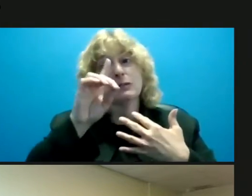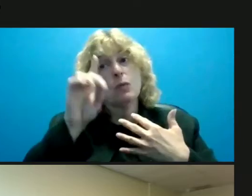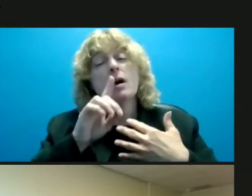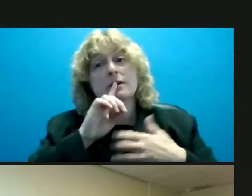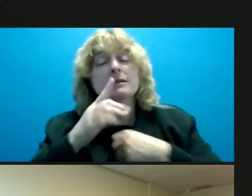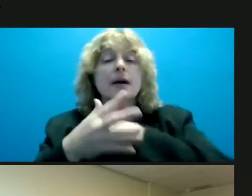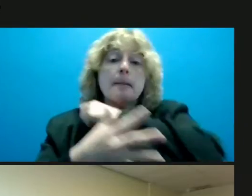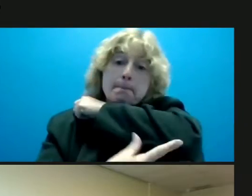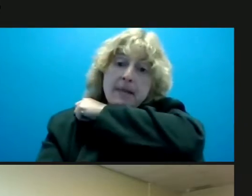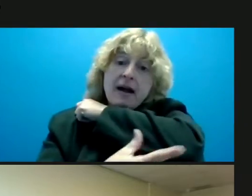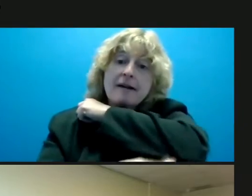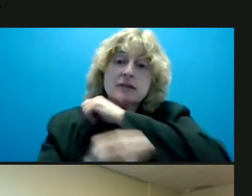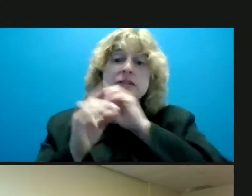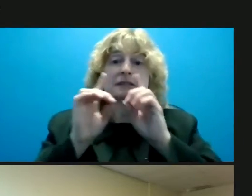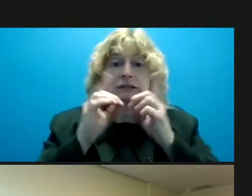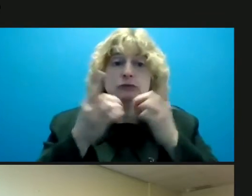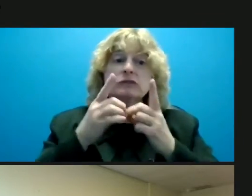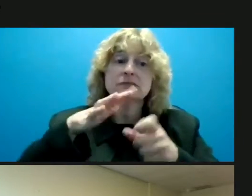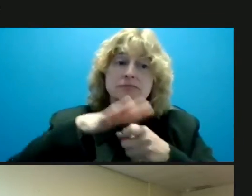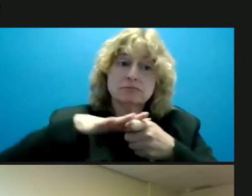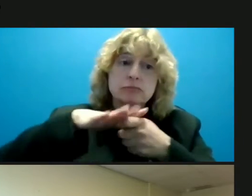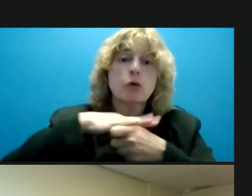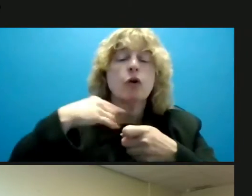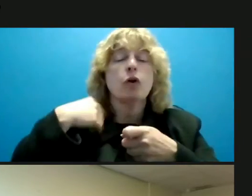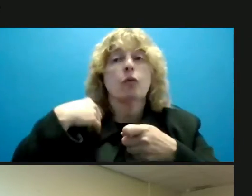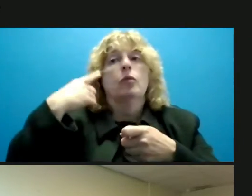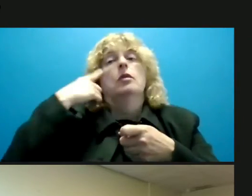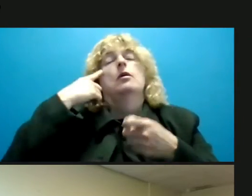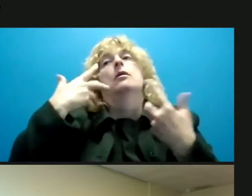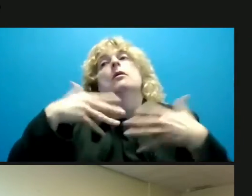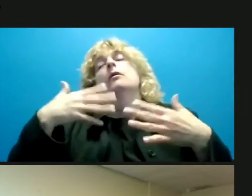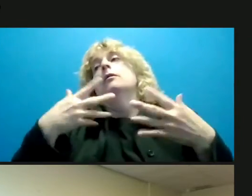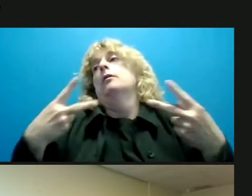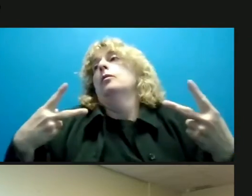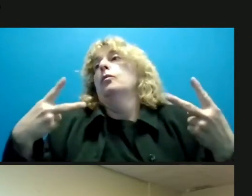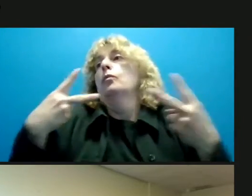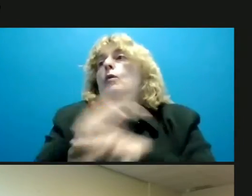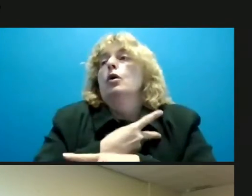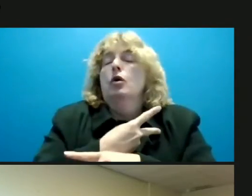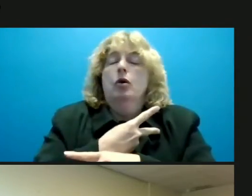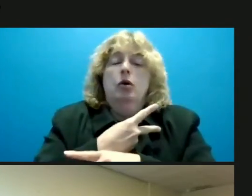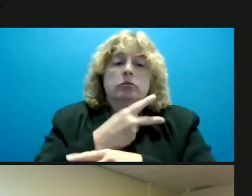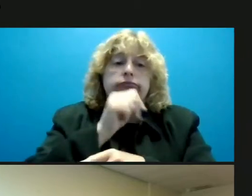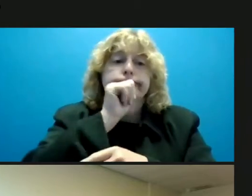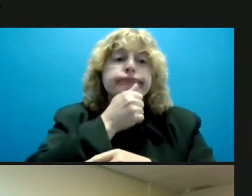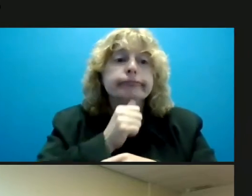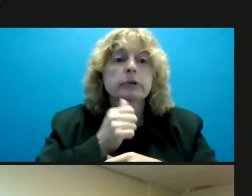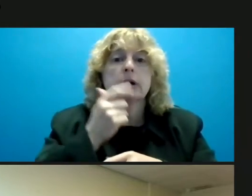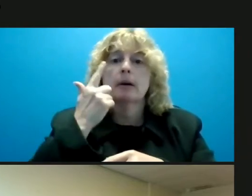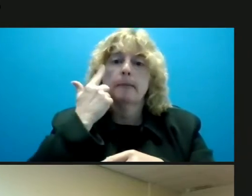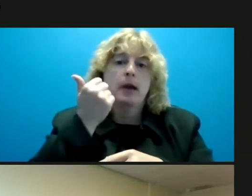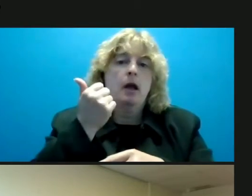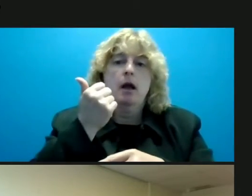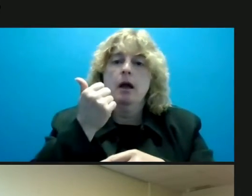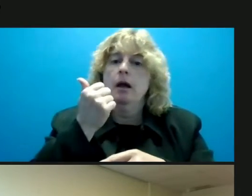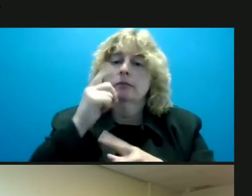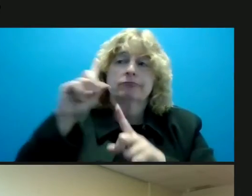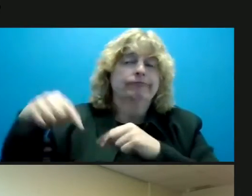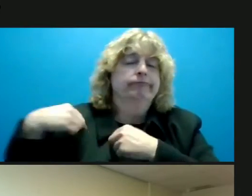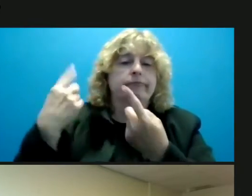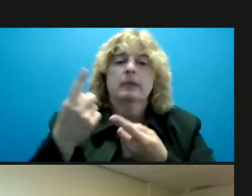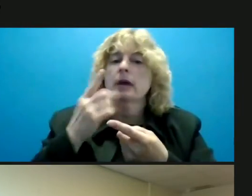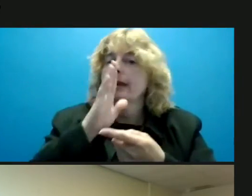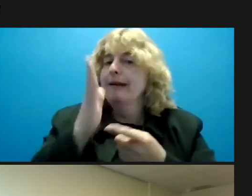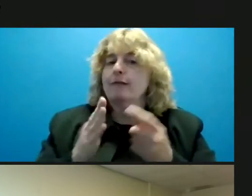We thought we were going to get slammed even more because there's been a lack of equity always in the distribution of funds, federal,